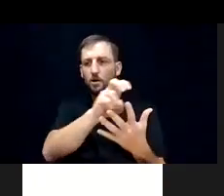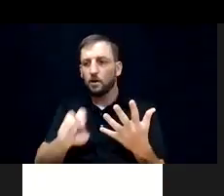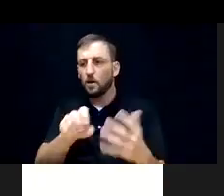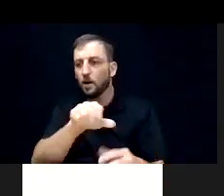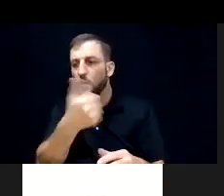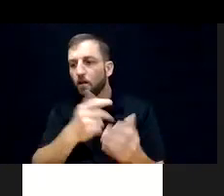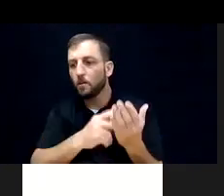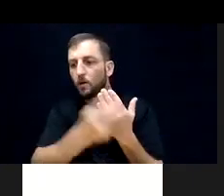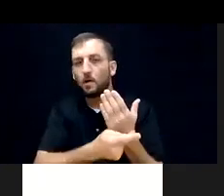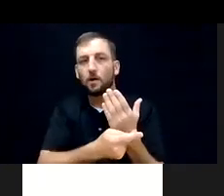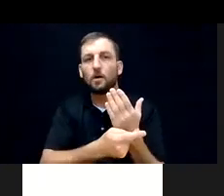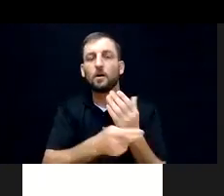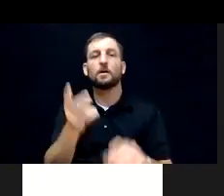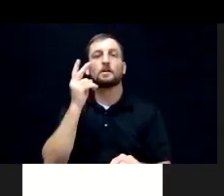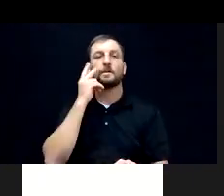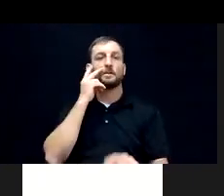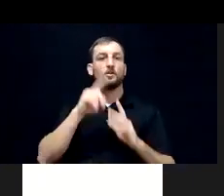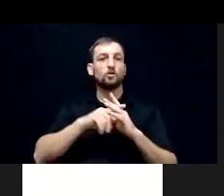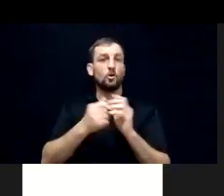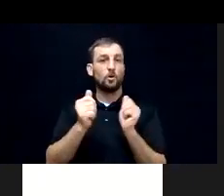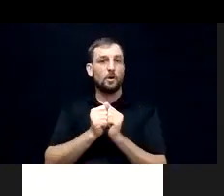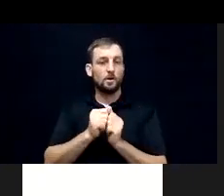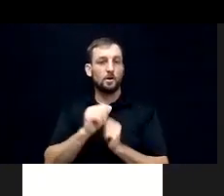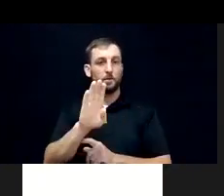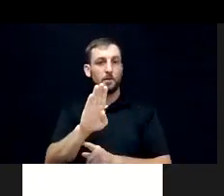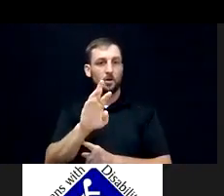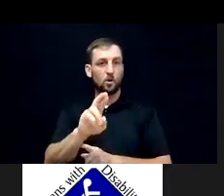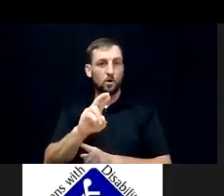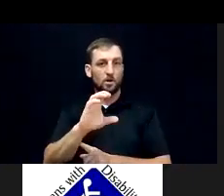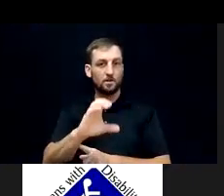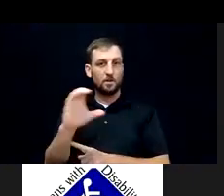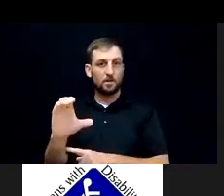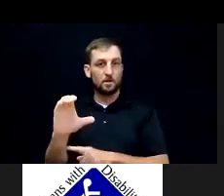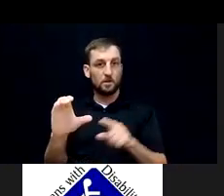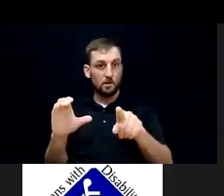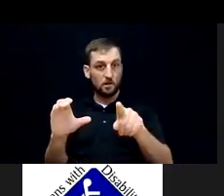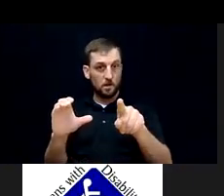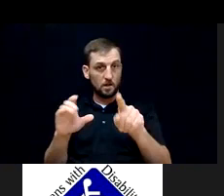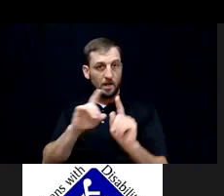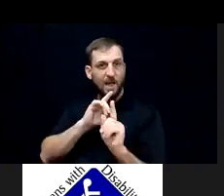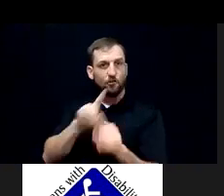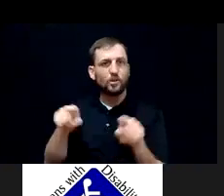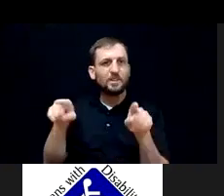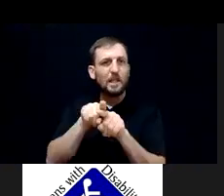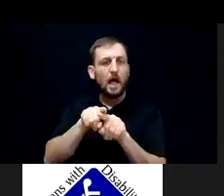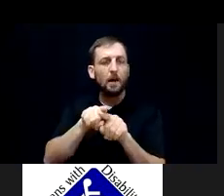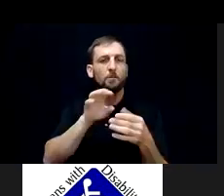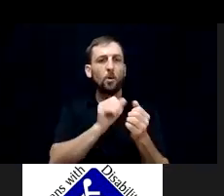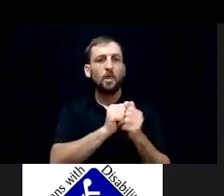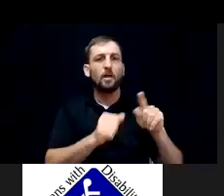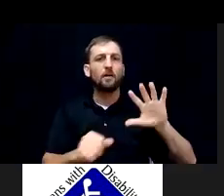with BRCC. Can you answer the same question about 504 and